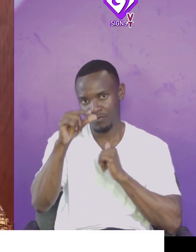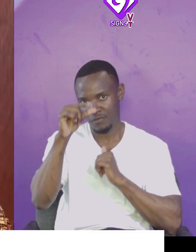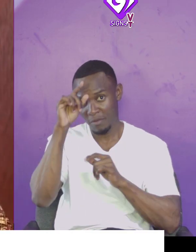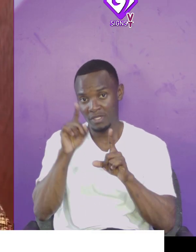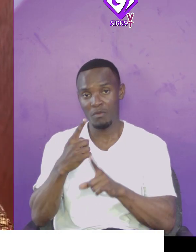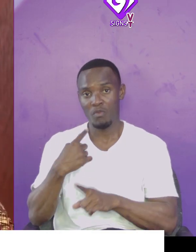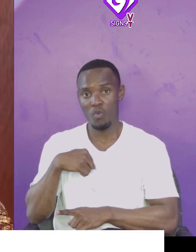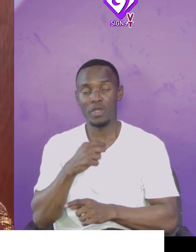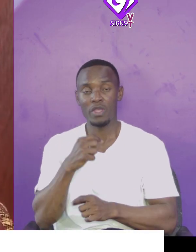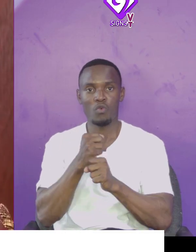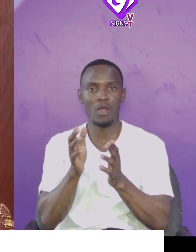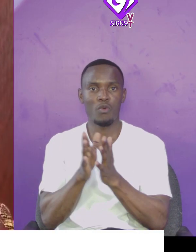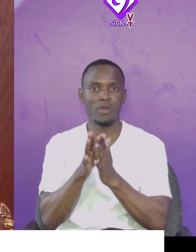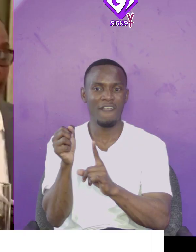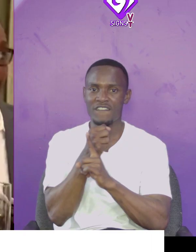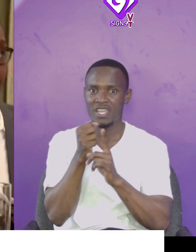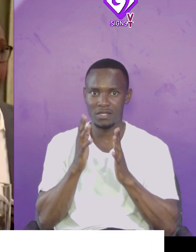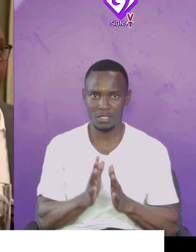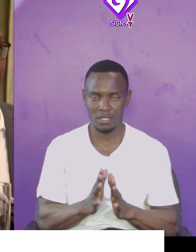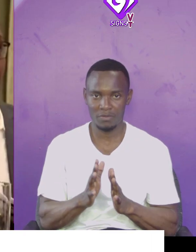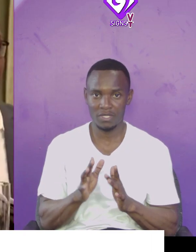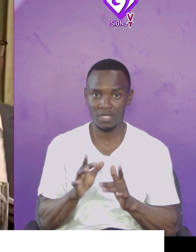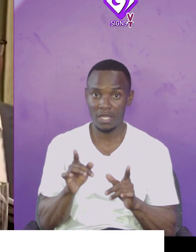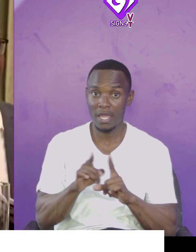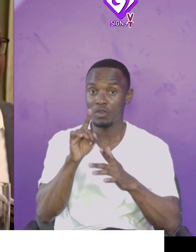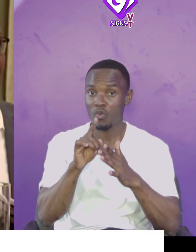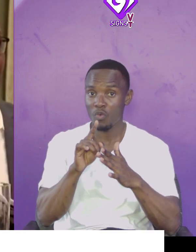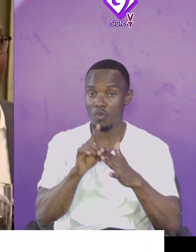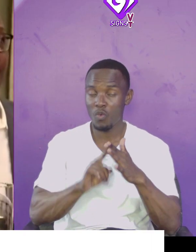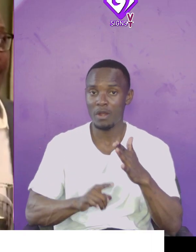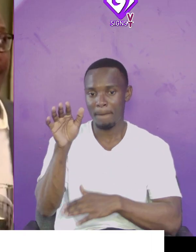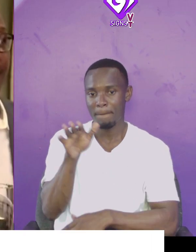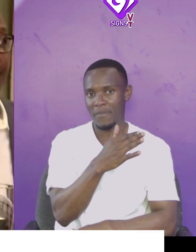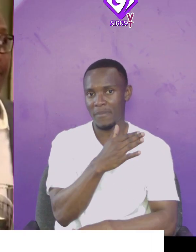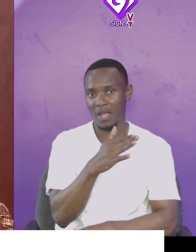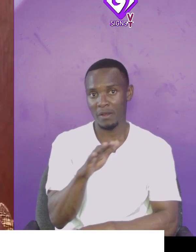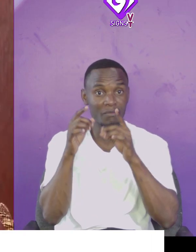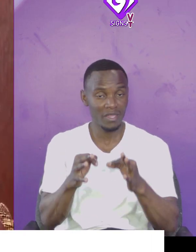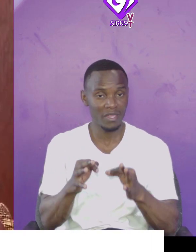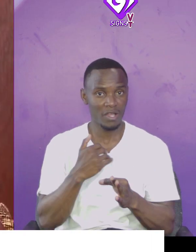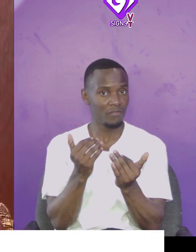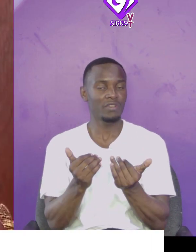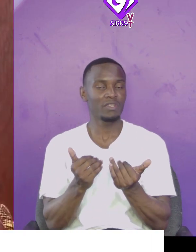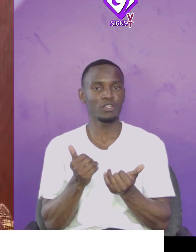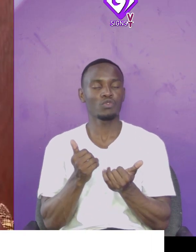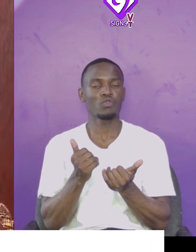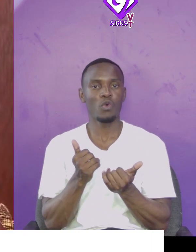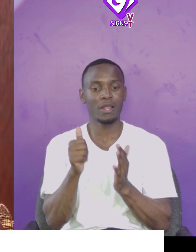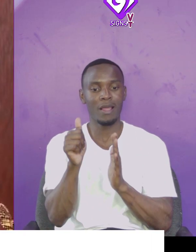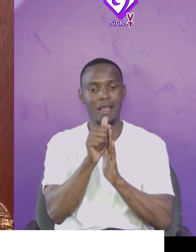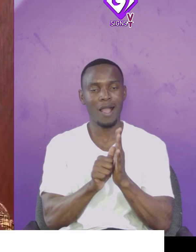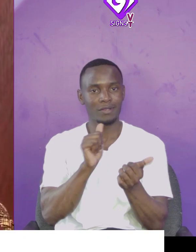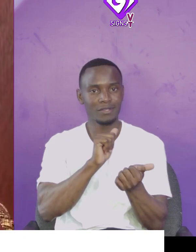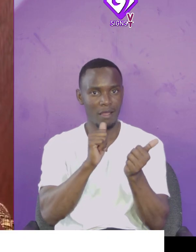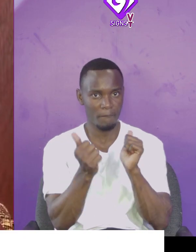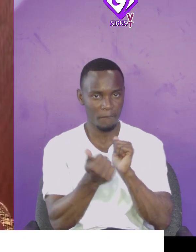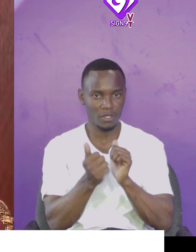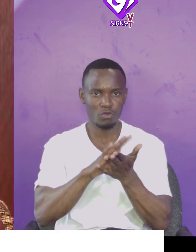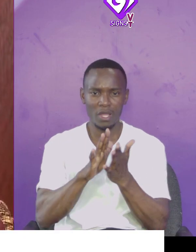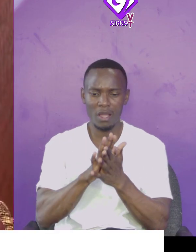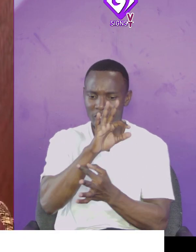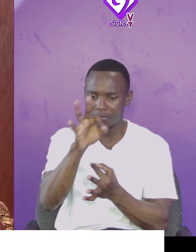more specifically to ensure that if there's need to amend our act, to be very specific and explicit on